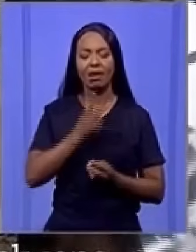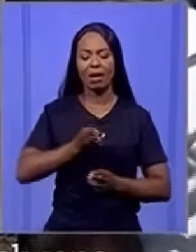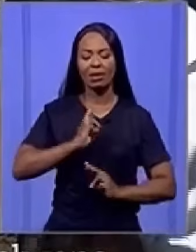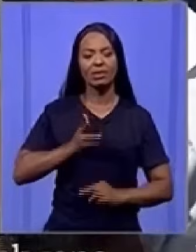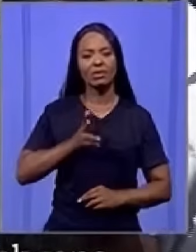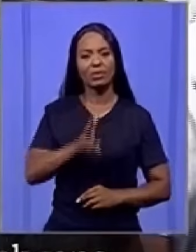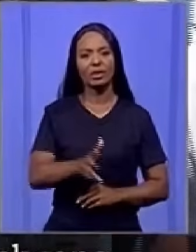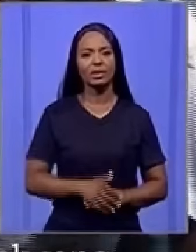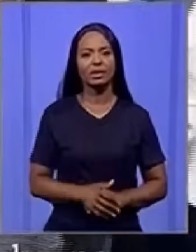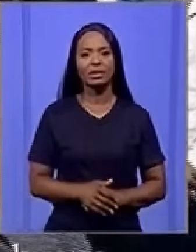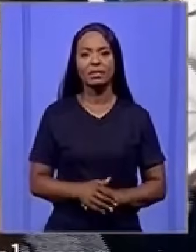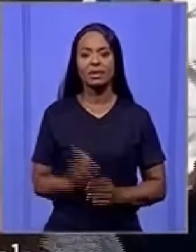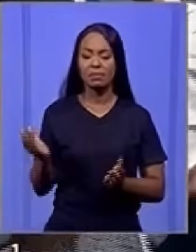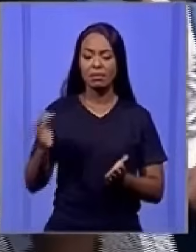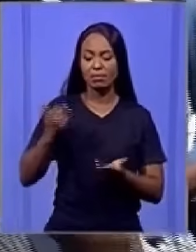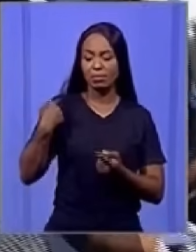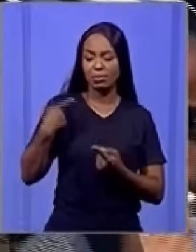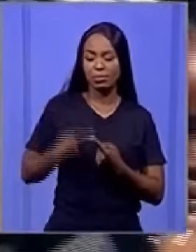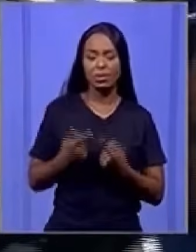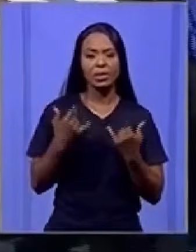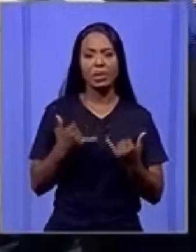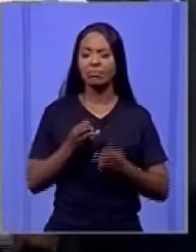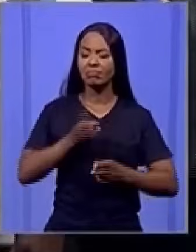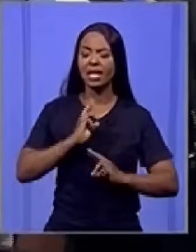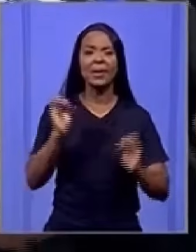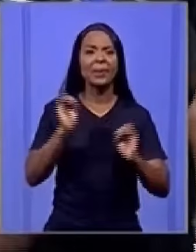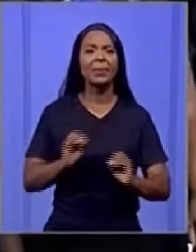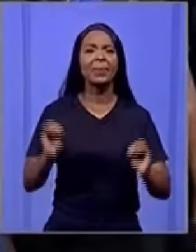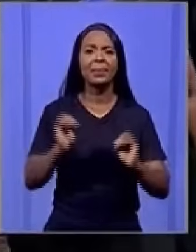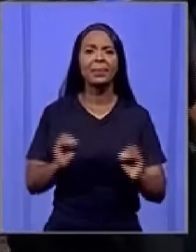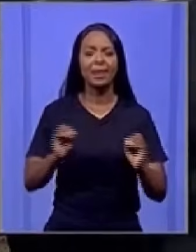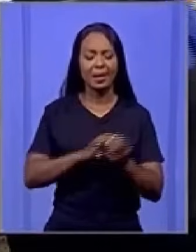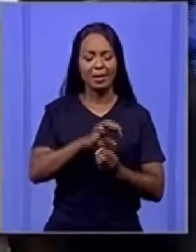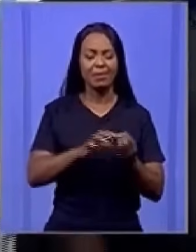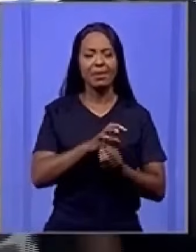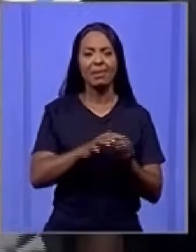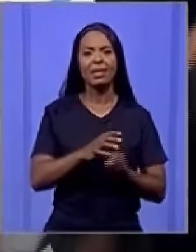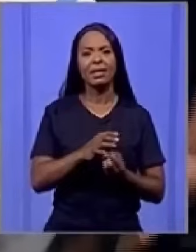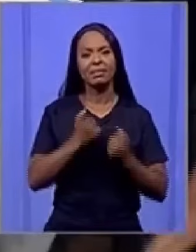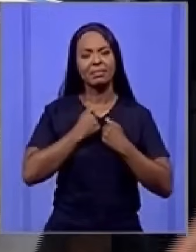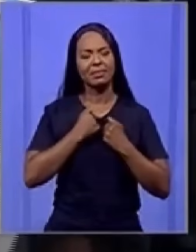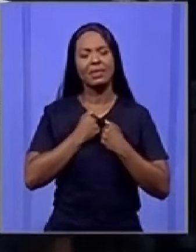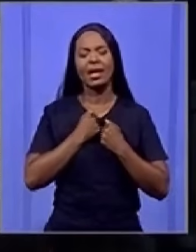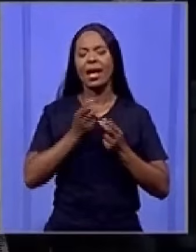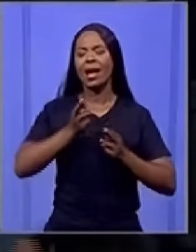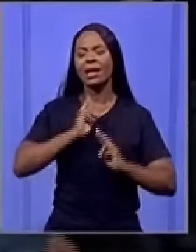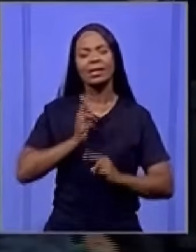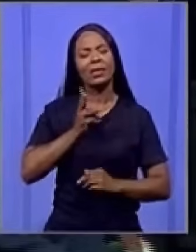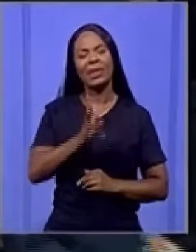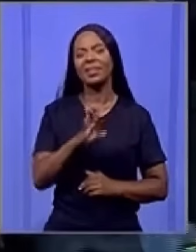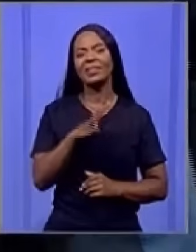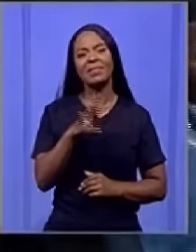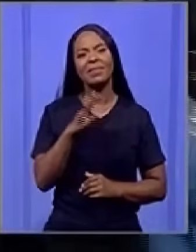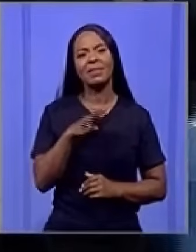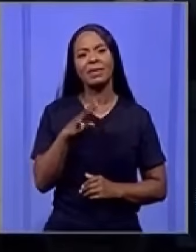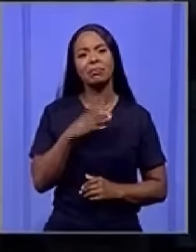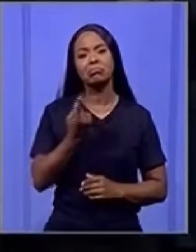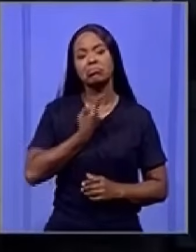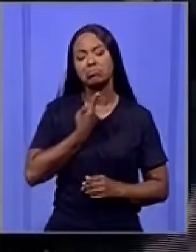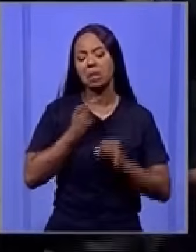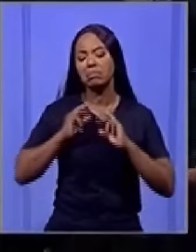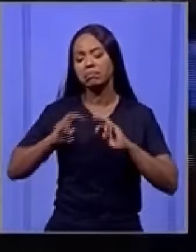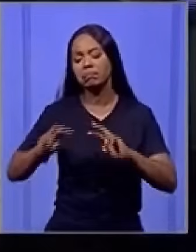letse ga rena dikarabo ke seo nna le ba lelapa ga re ipatlela dikarabo tsa rona re iketsetsa di-investigations tsa